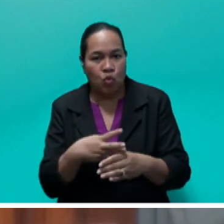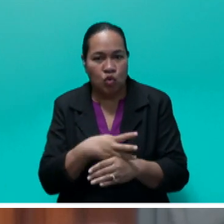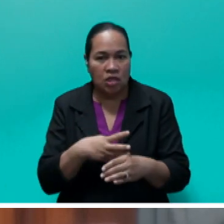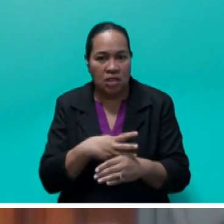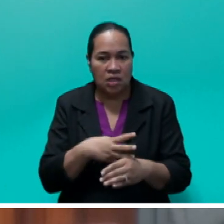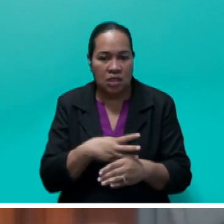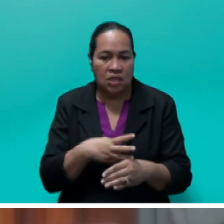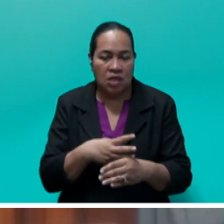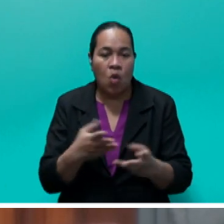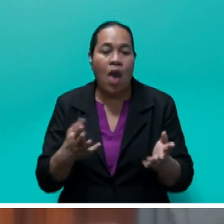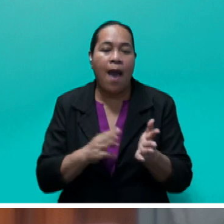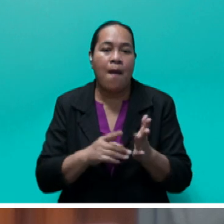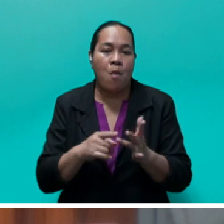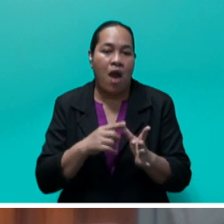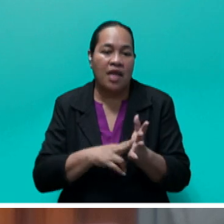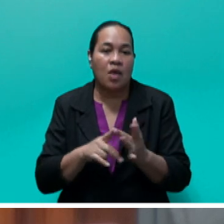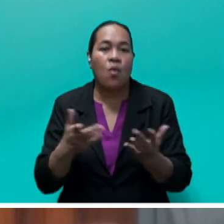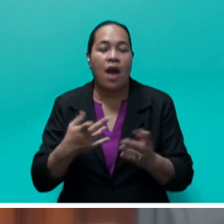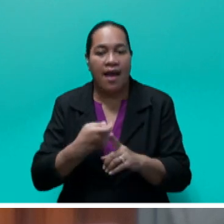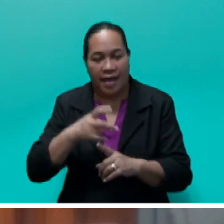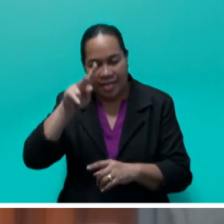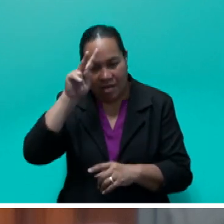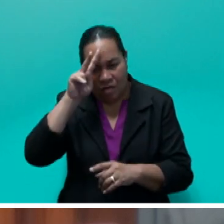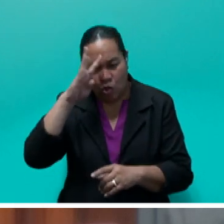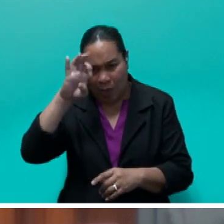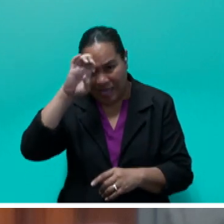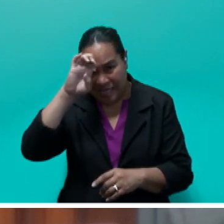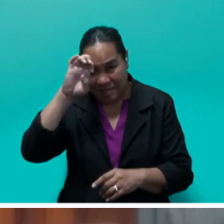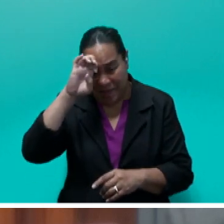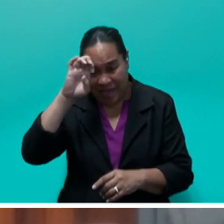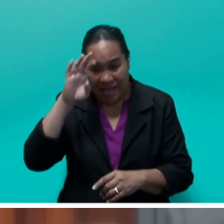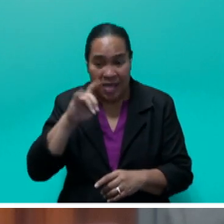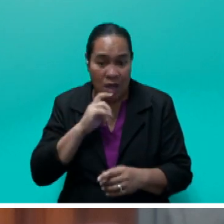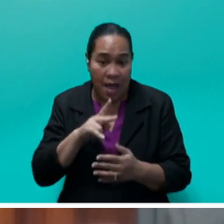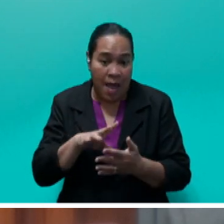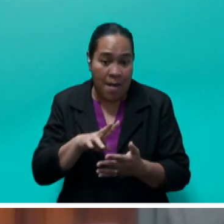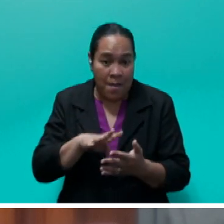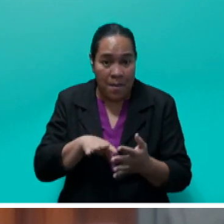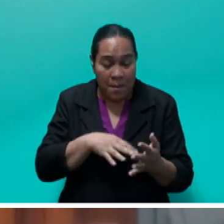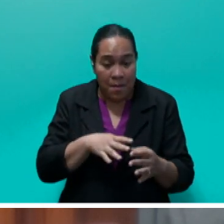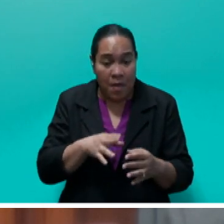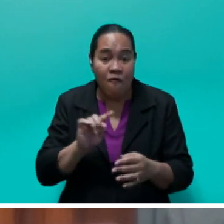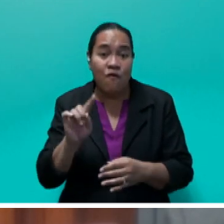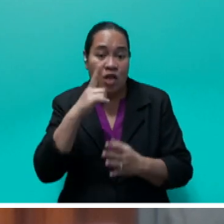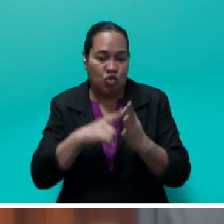The expected first load is scheduled for 1st June